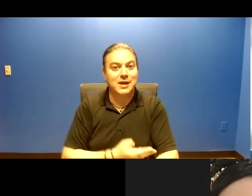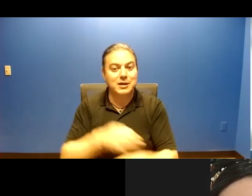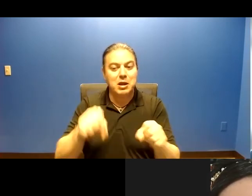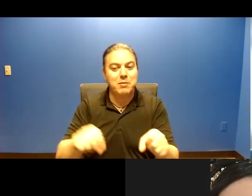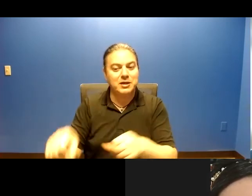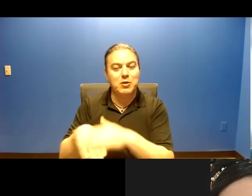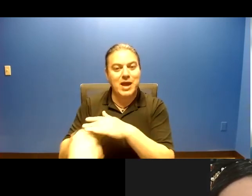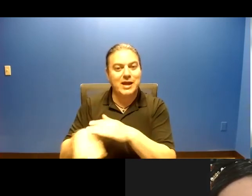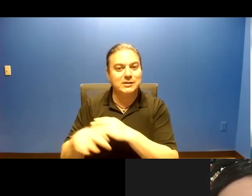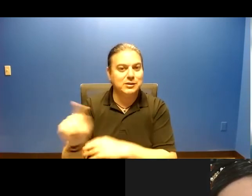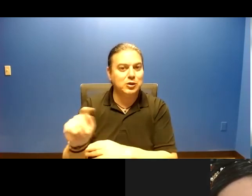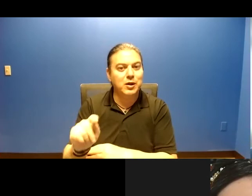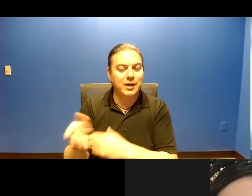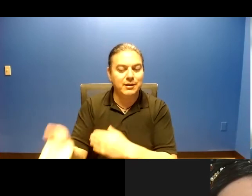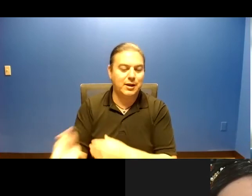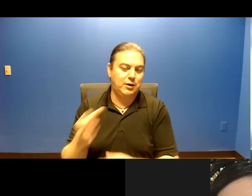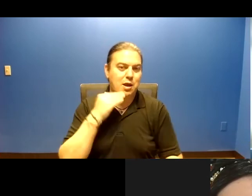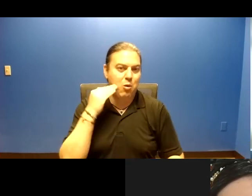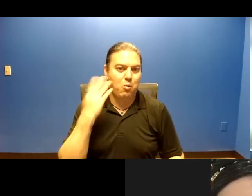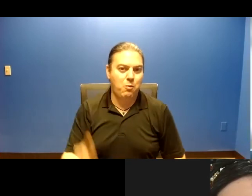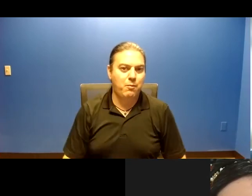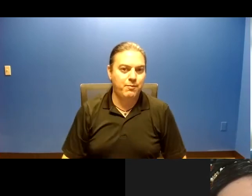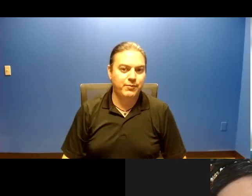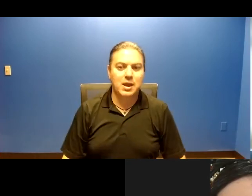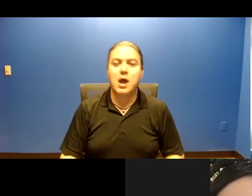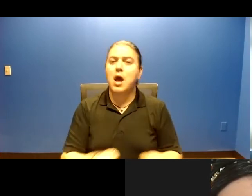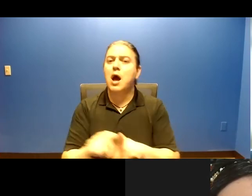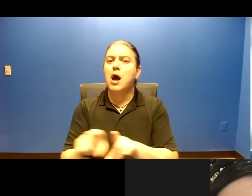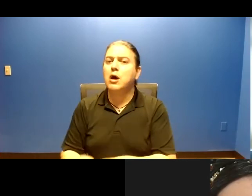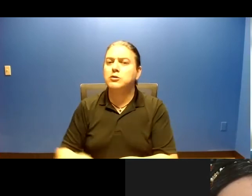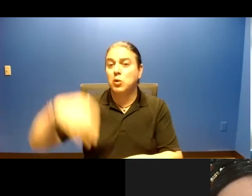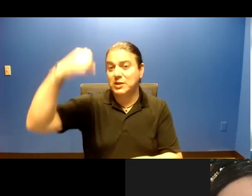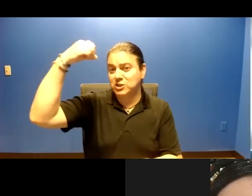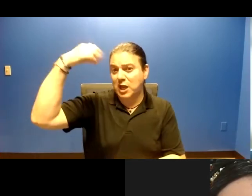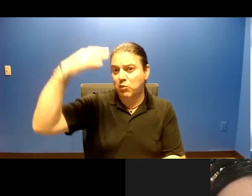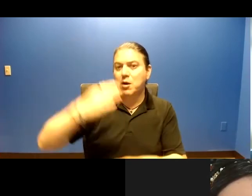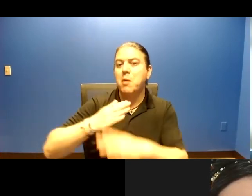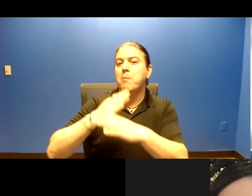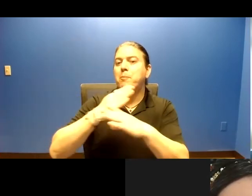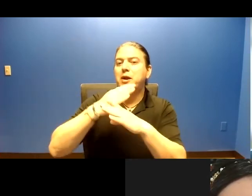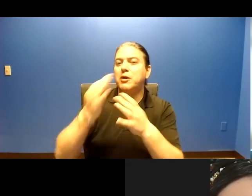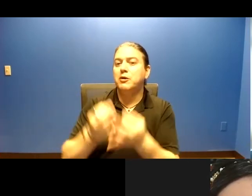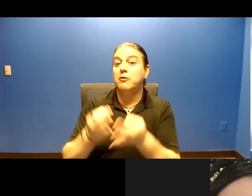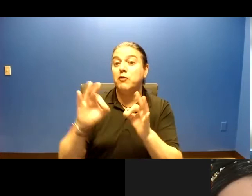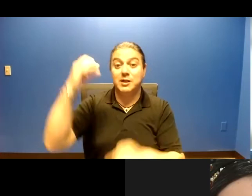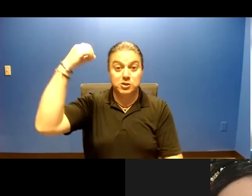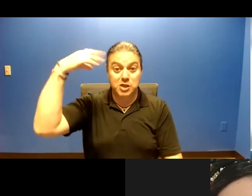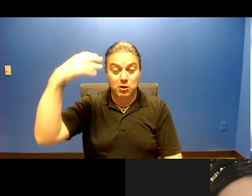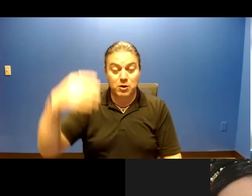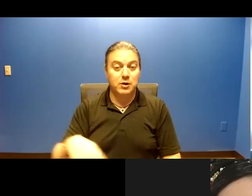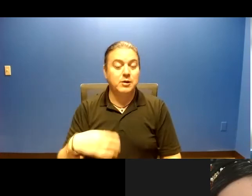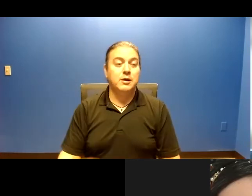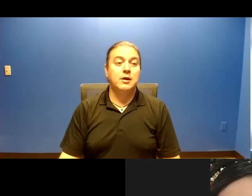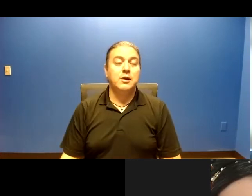The other thing is a barrier-free shower. Anybody can use a barrier-free shower. For the elderly, one of our biggest